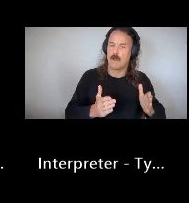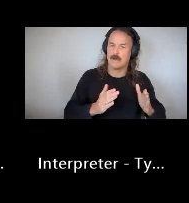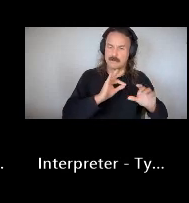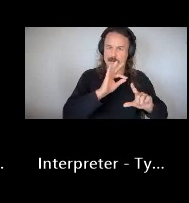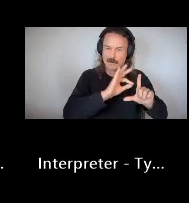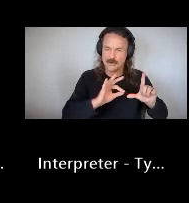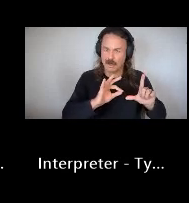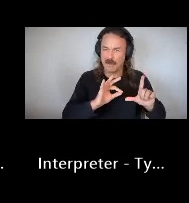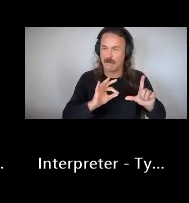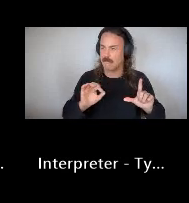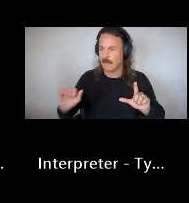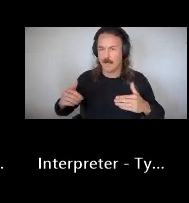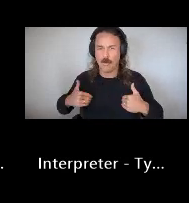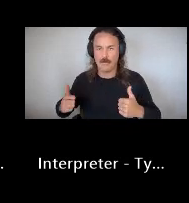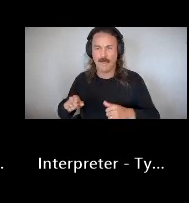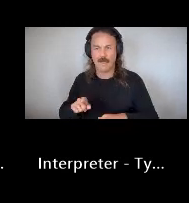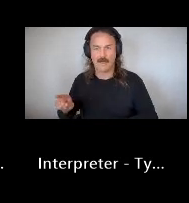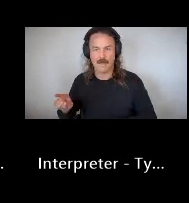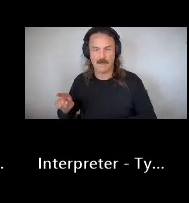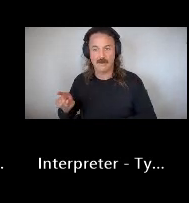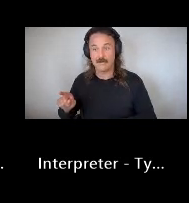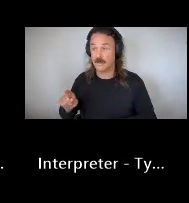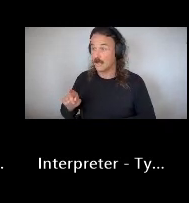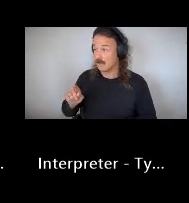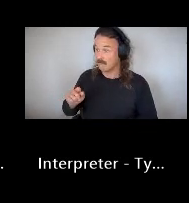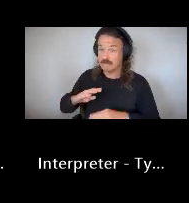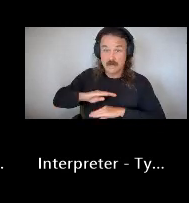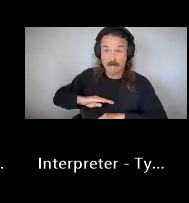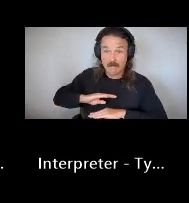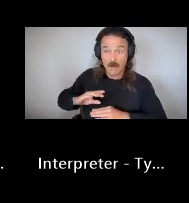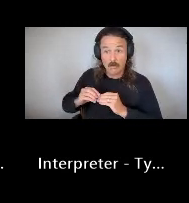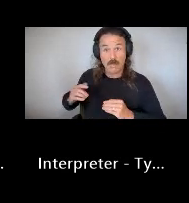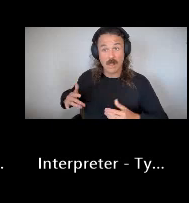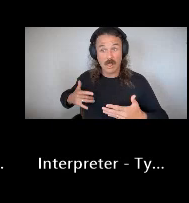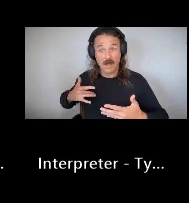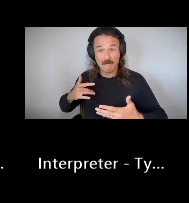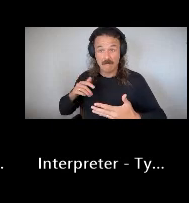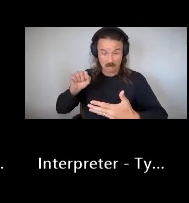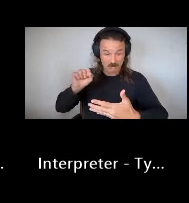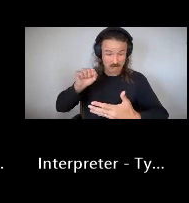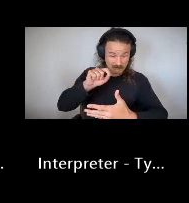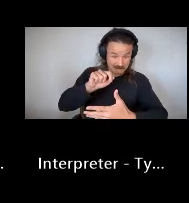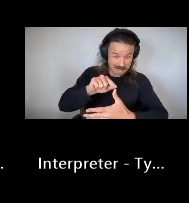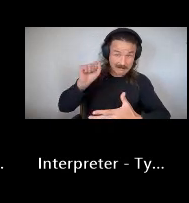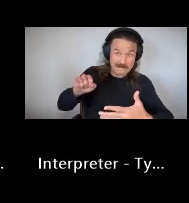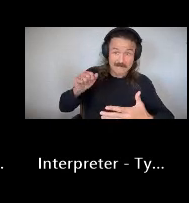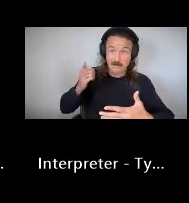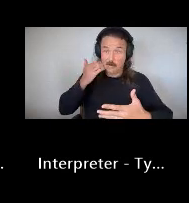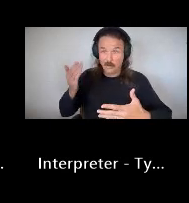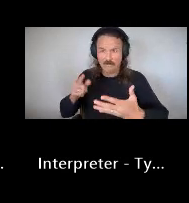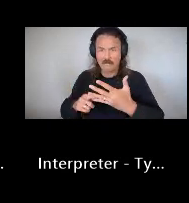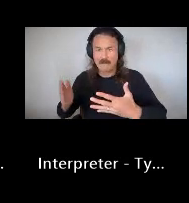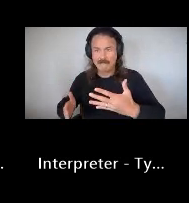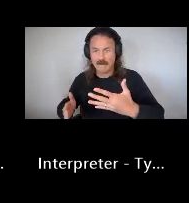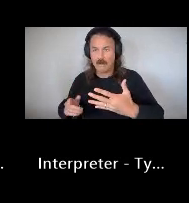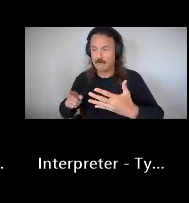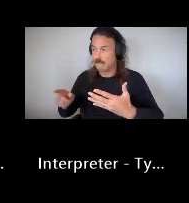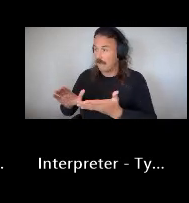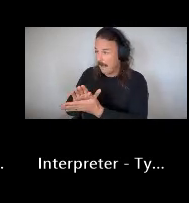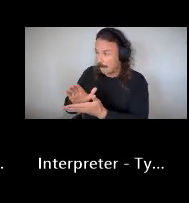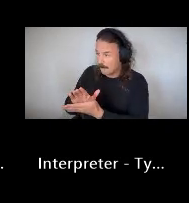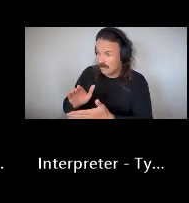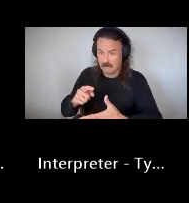of your well-being, the satisfaction with your life, your happiness. So it's not satisfaction with the inputs or processes.